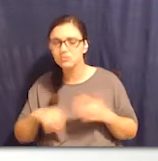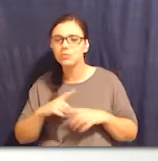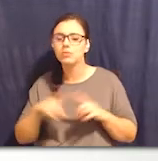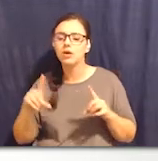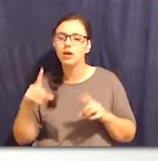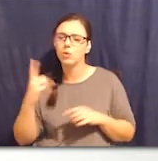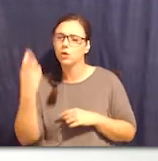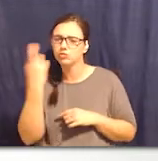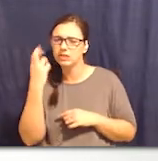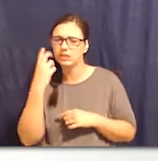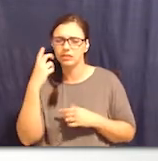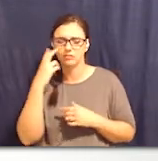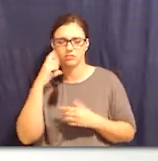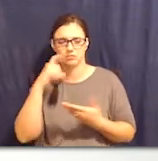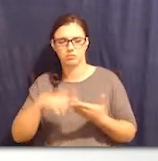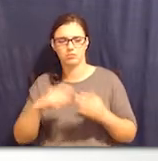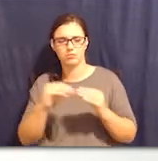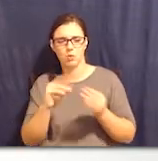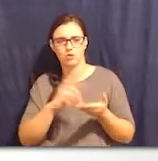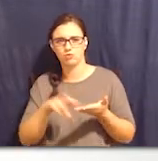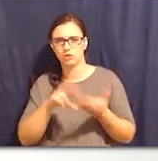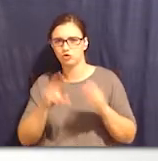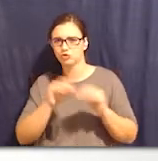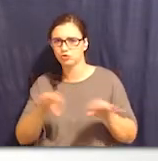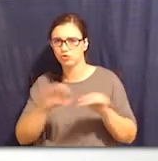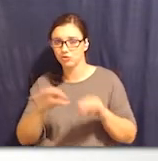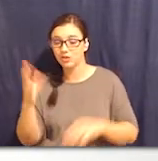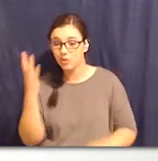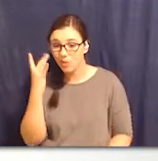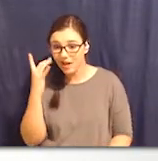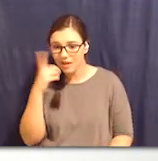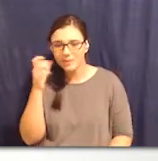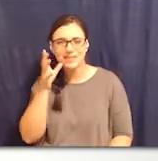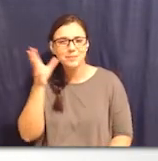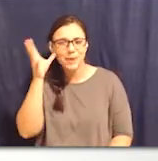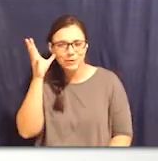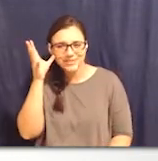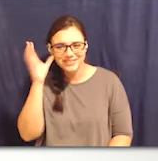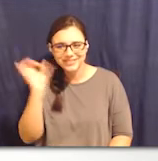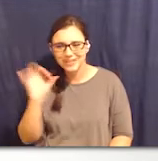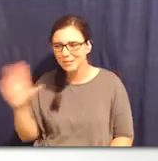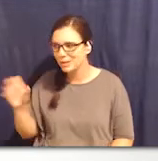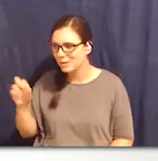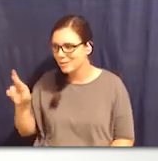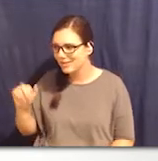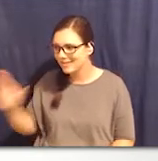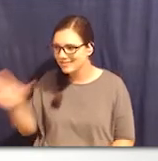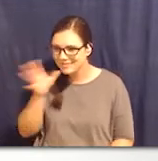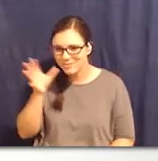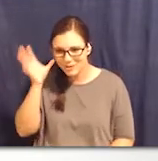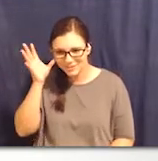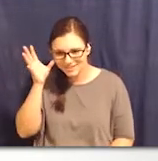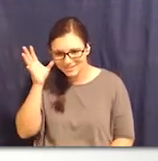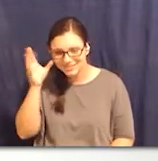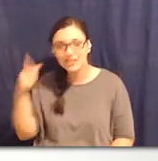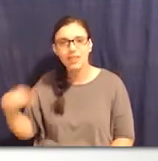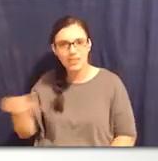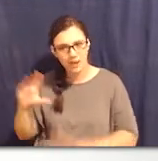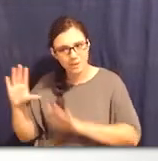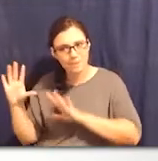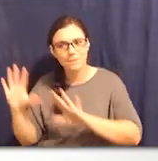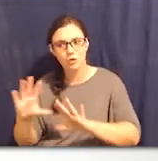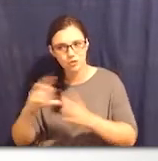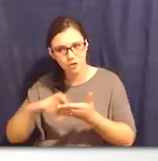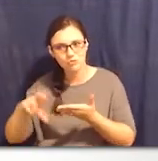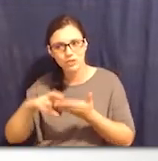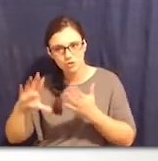area. But I think the reason why we're seeing a lot more research is because of parents, like Lara's parents,